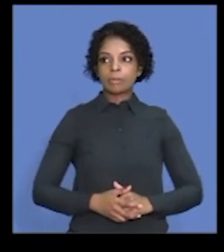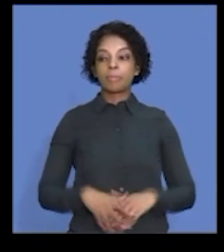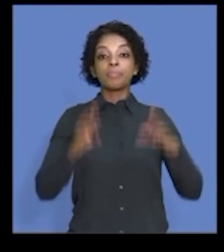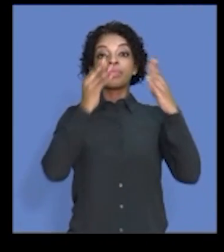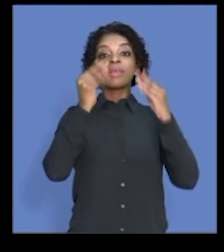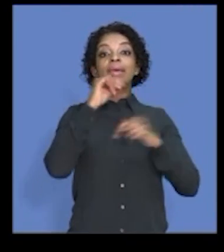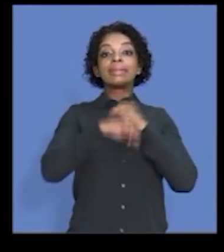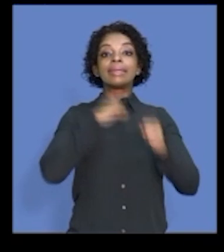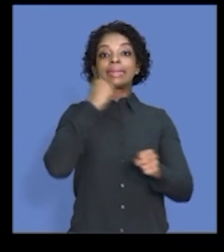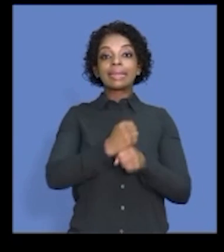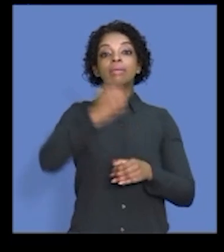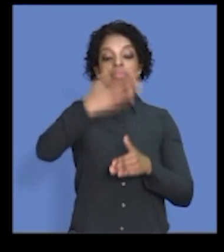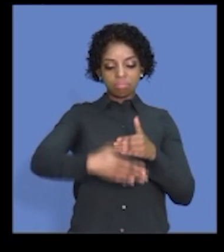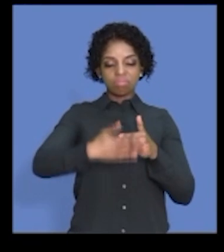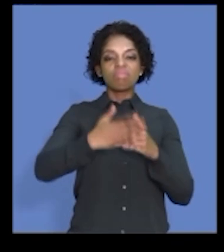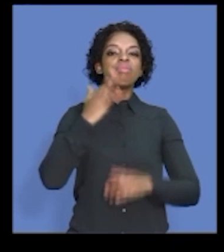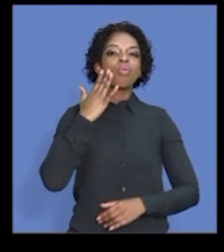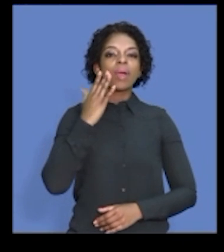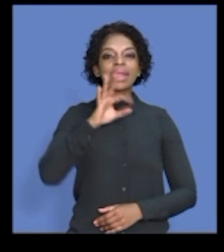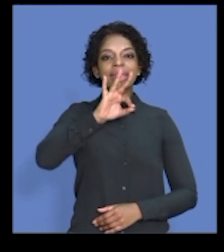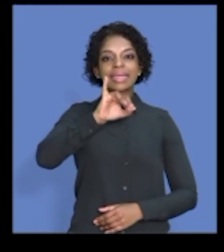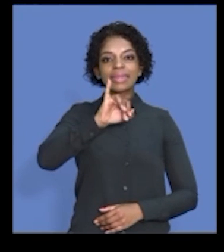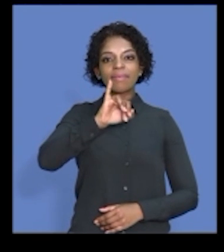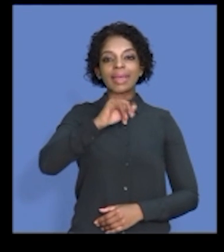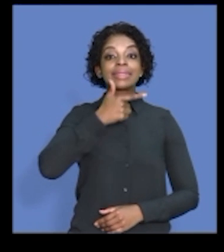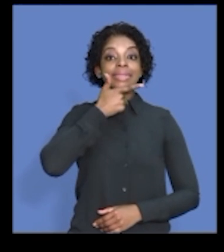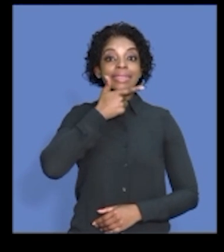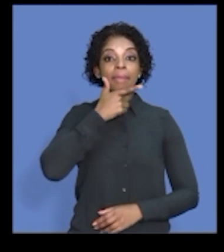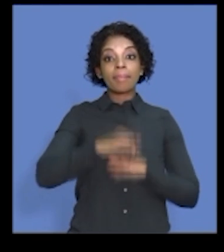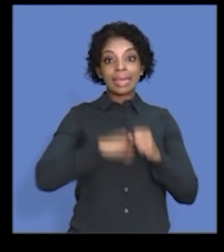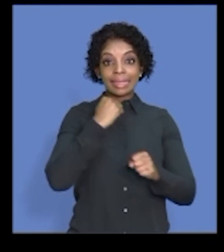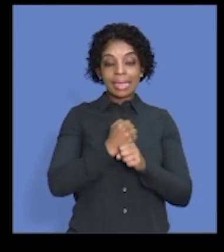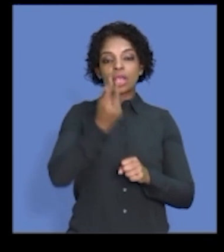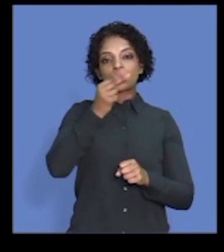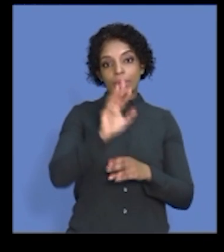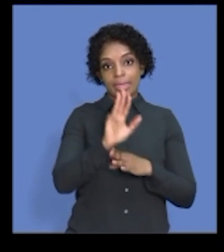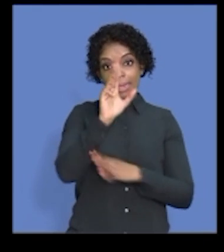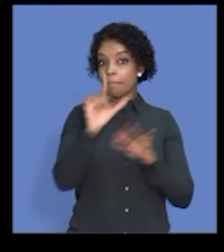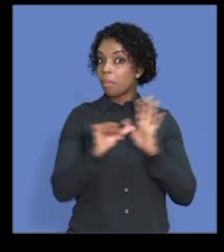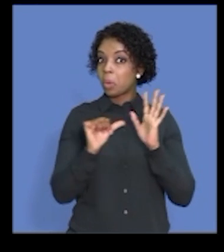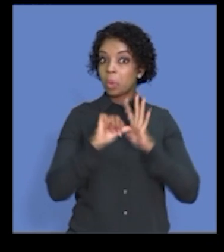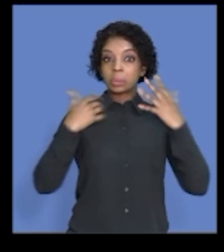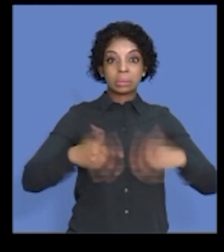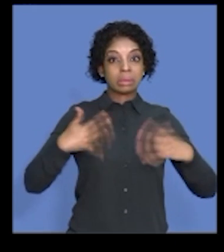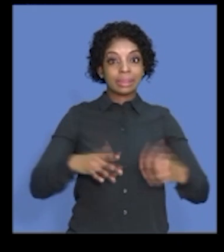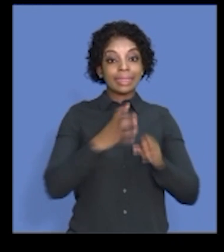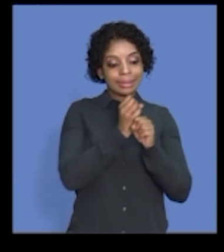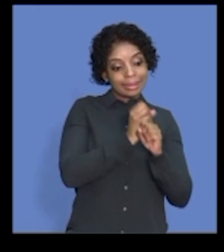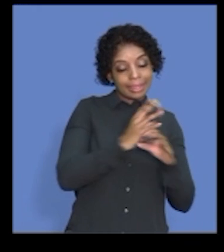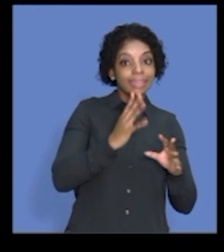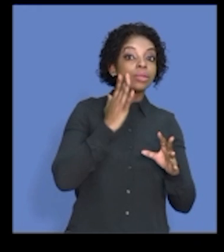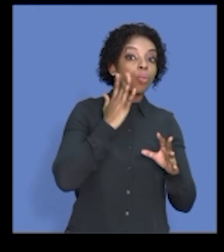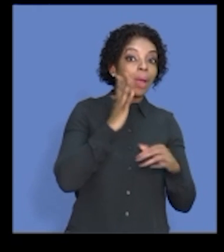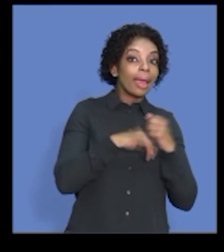end was the 31st of December 2019. Important to know when your year started and when your year